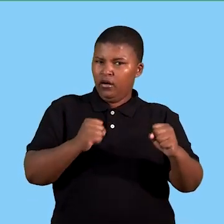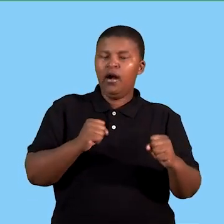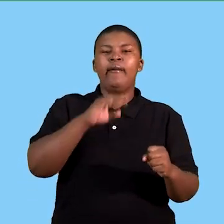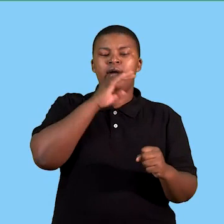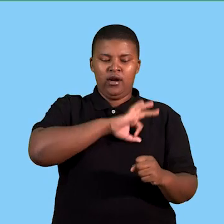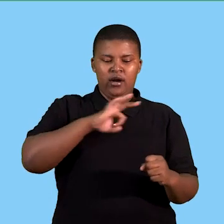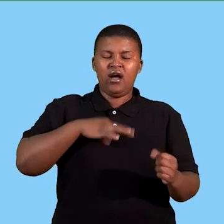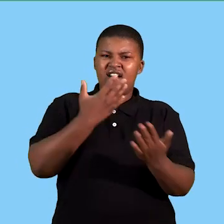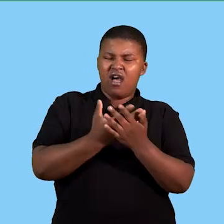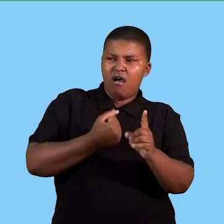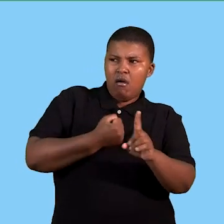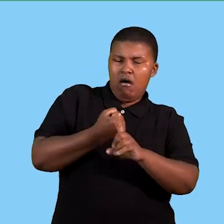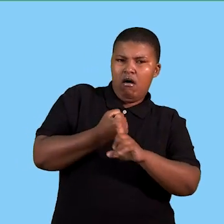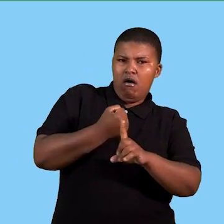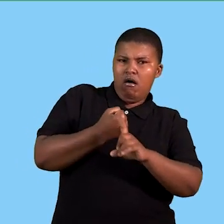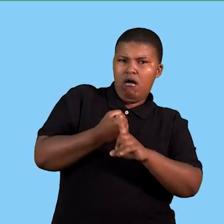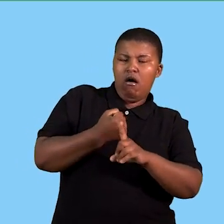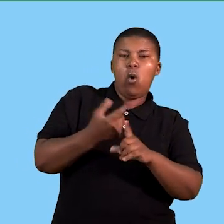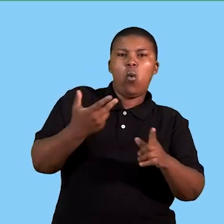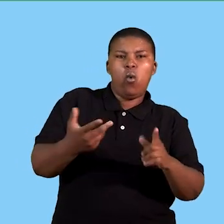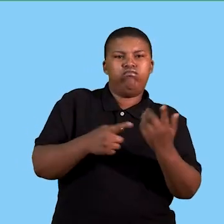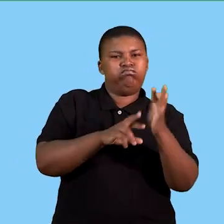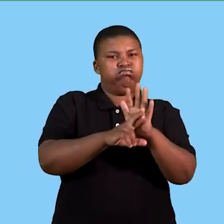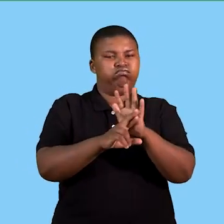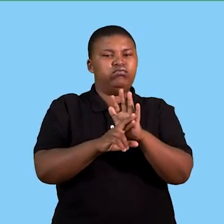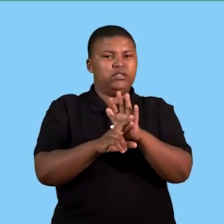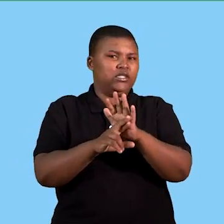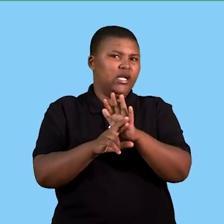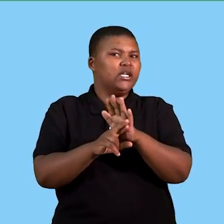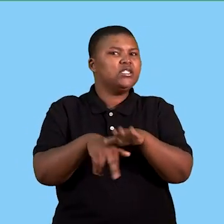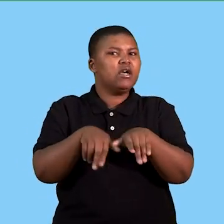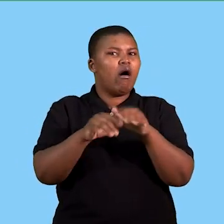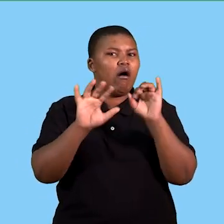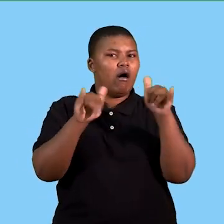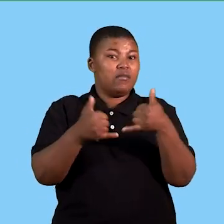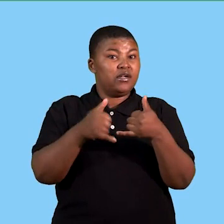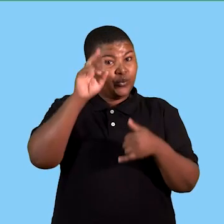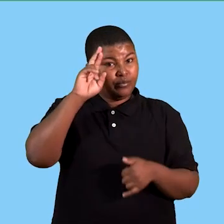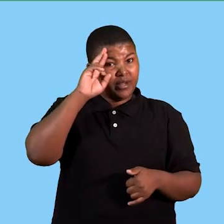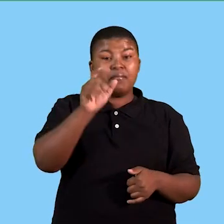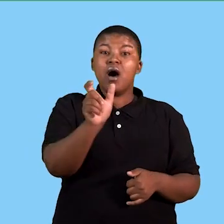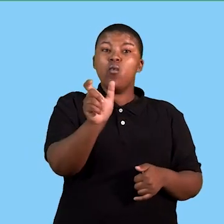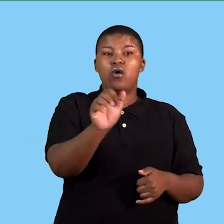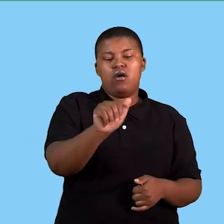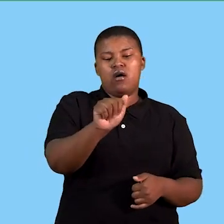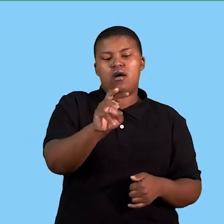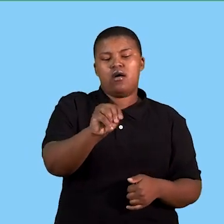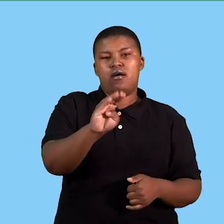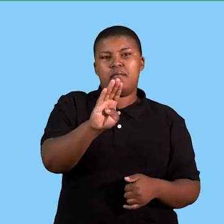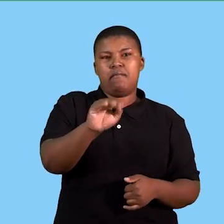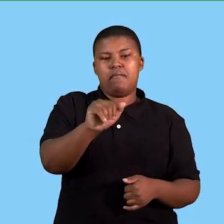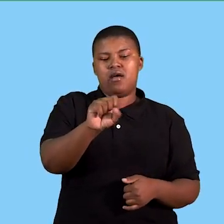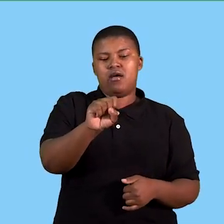be ambassadors for our business. Now, if you don't remember the word ambassadors, then you